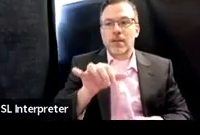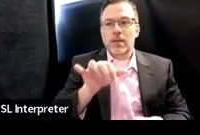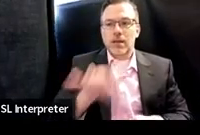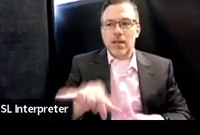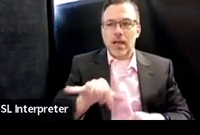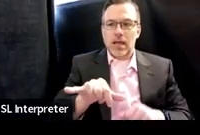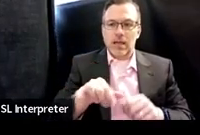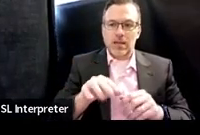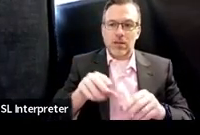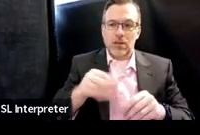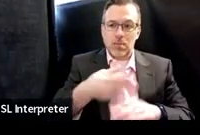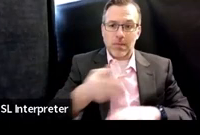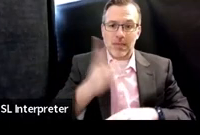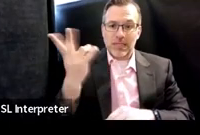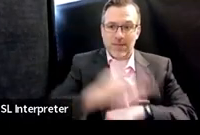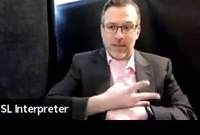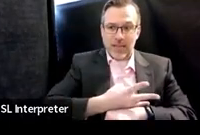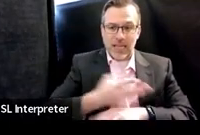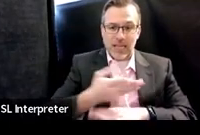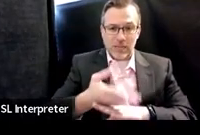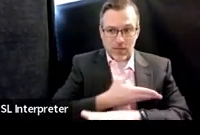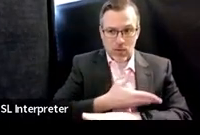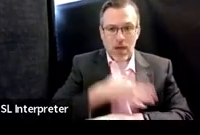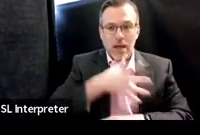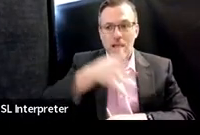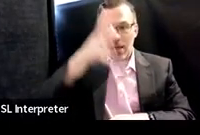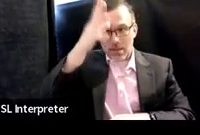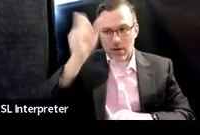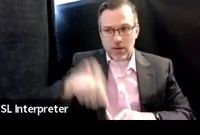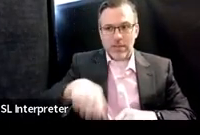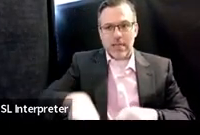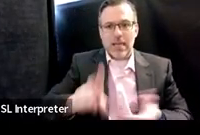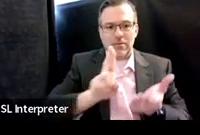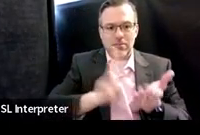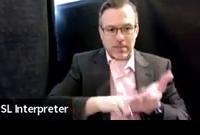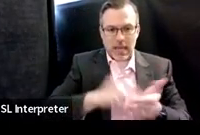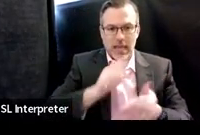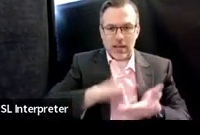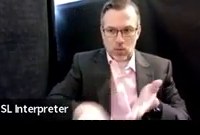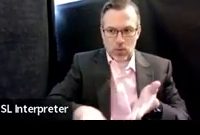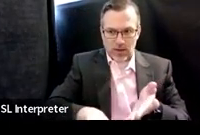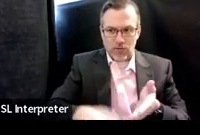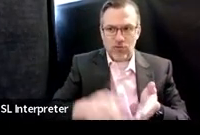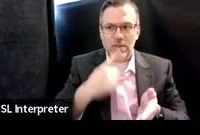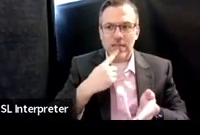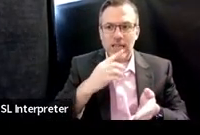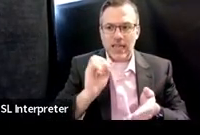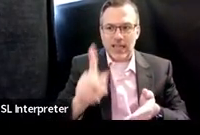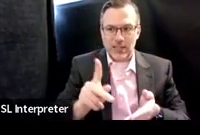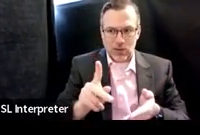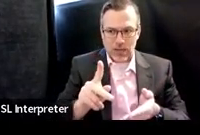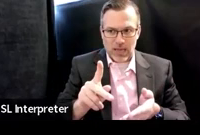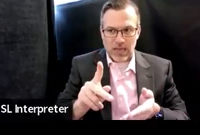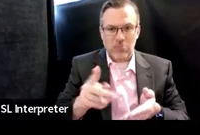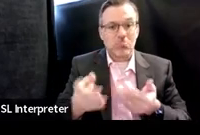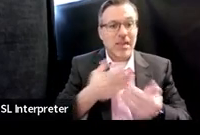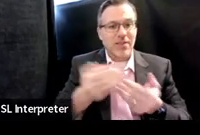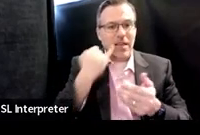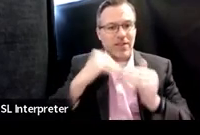notice, the parents can sign this waiver saying it's okay to hold the meeting, even though they didn't have those 7 days